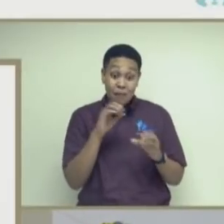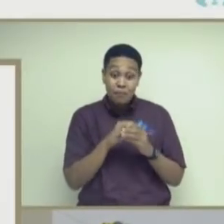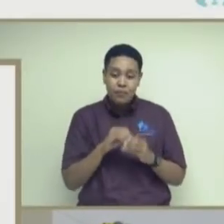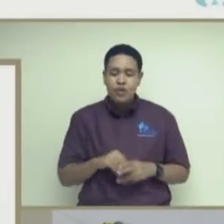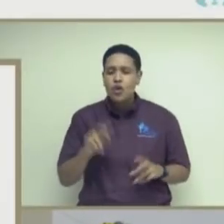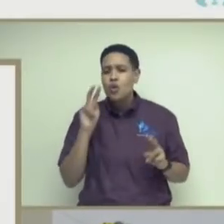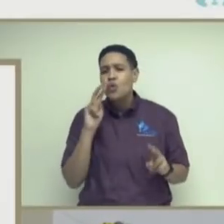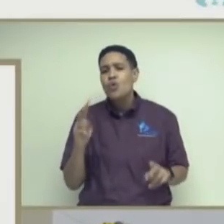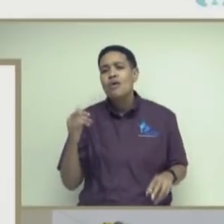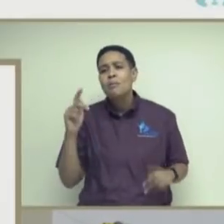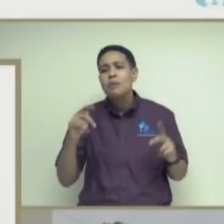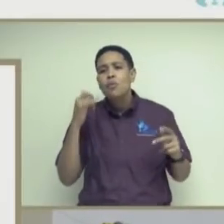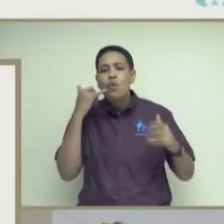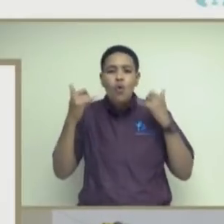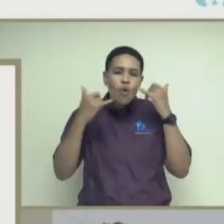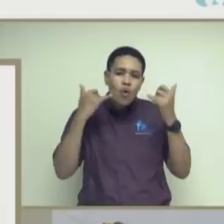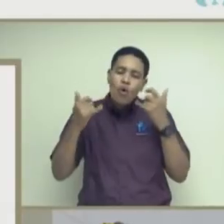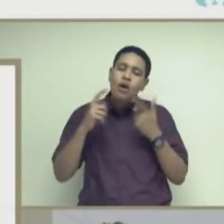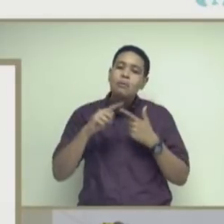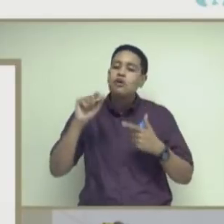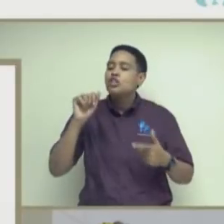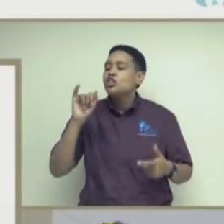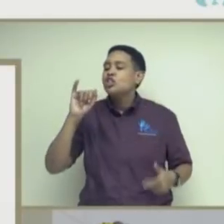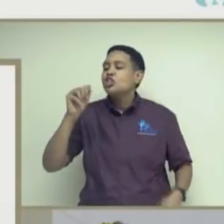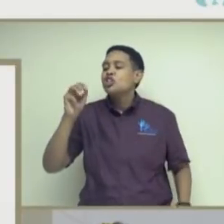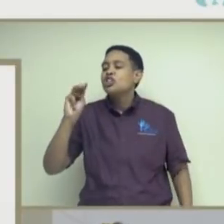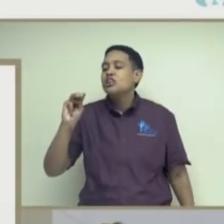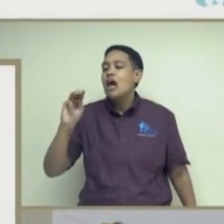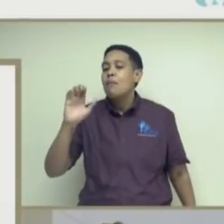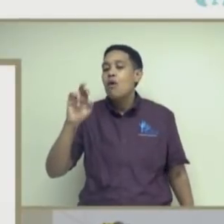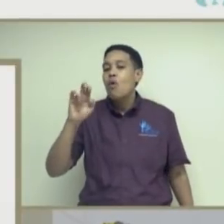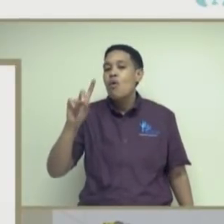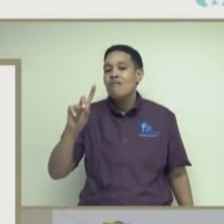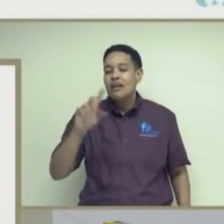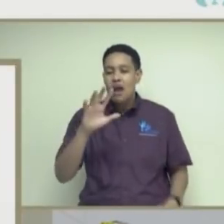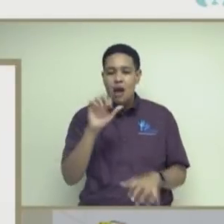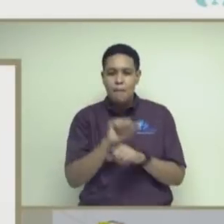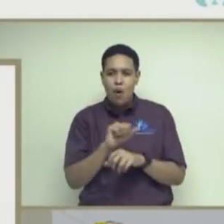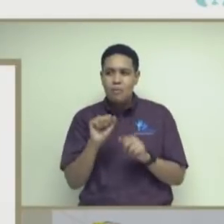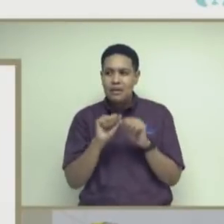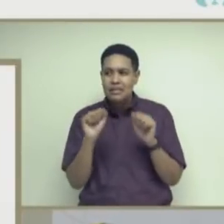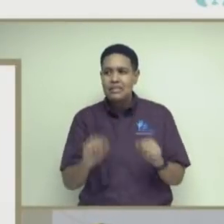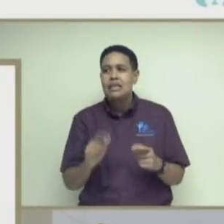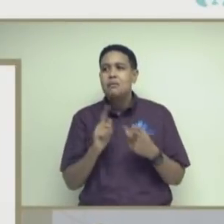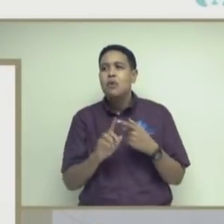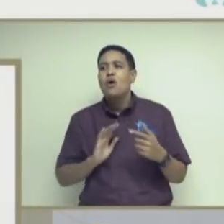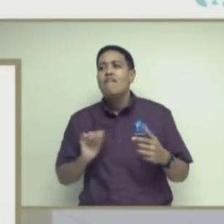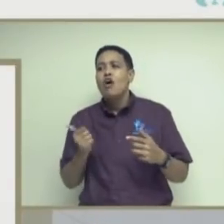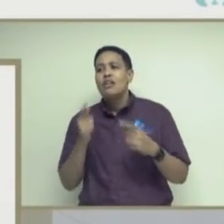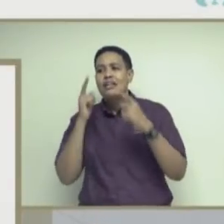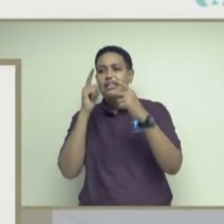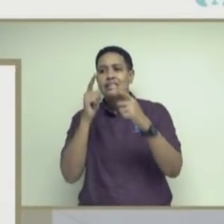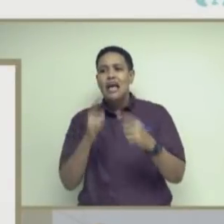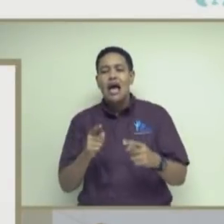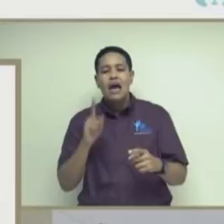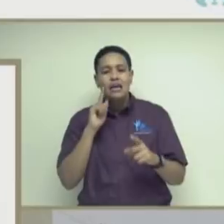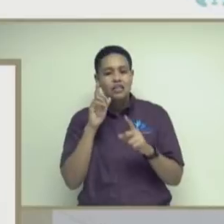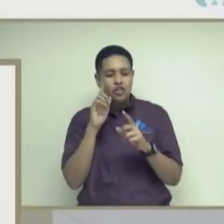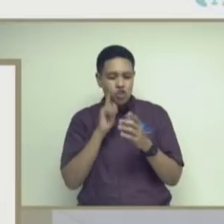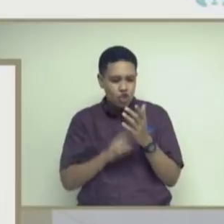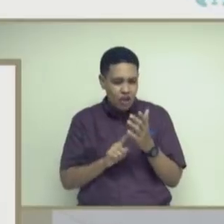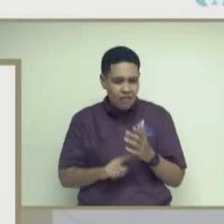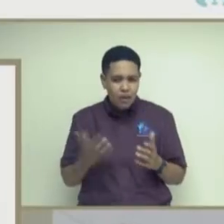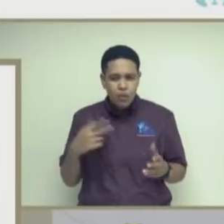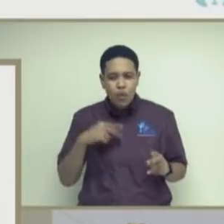the hotlines and the Jam COVID appointment system. And then we have other targeted surveillance where we may look at special